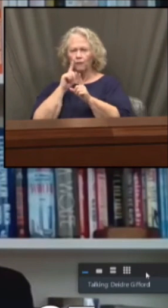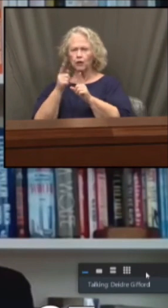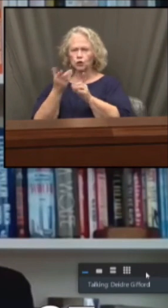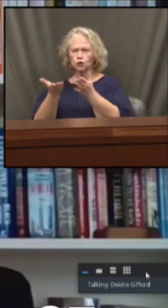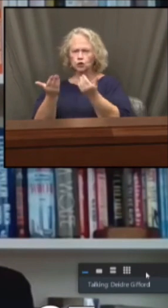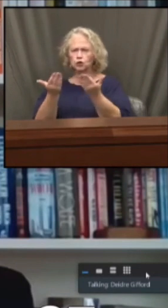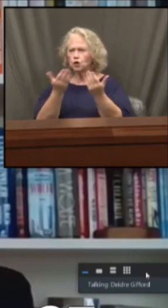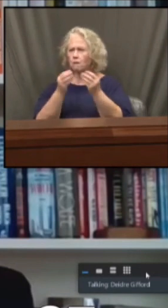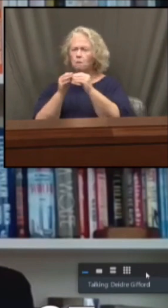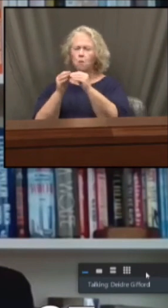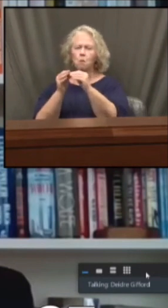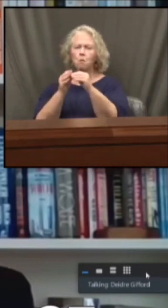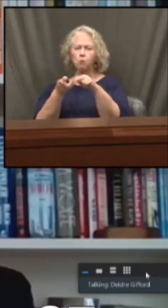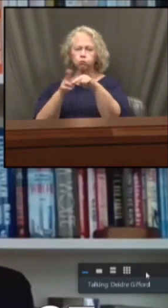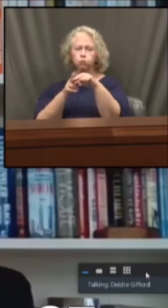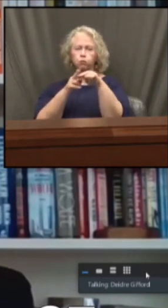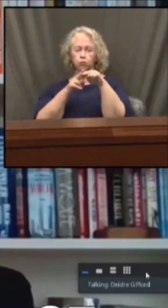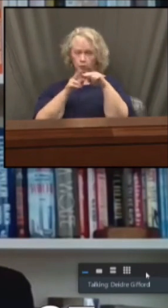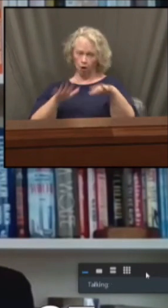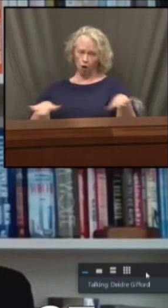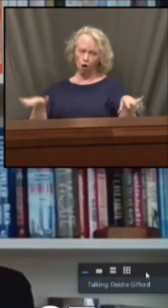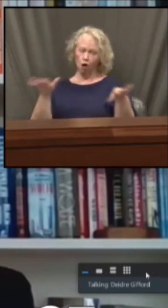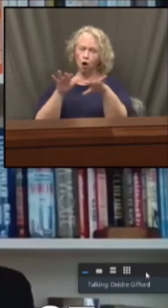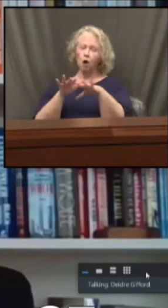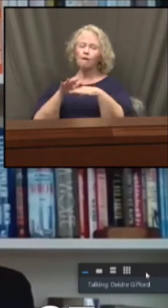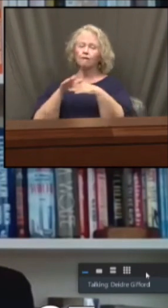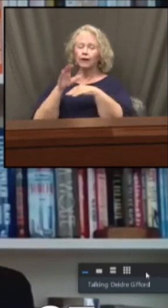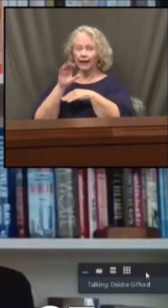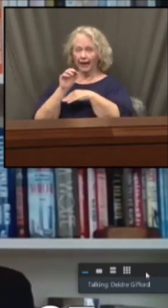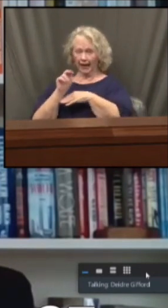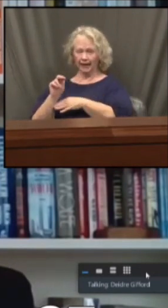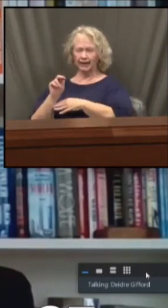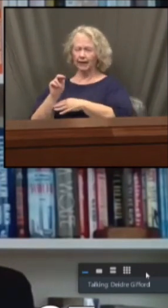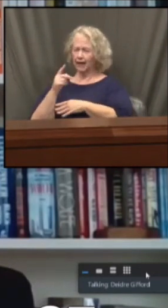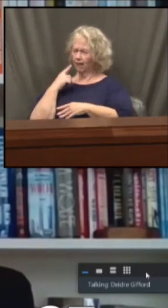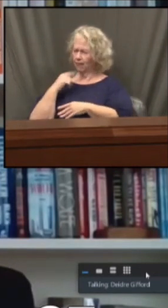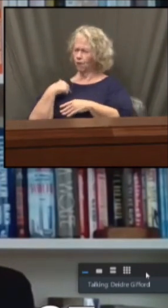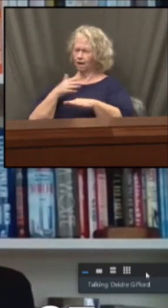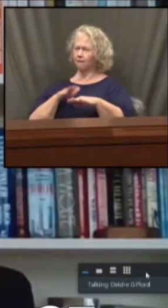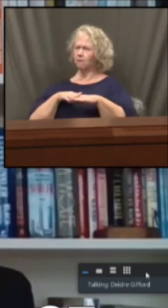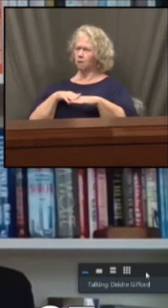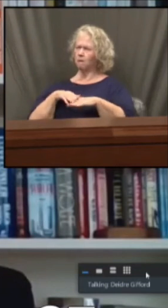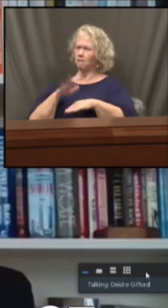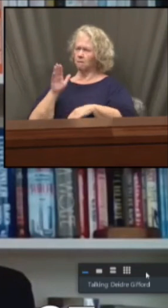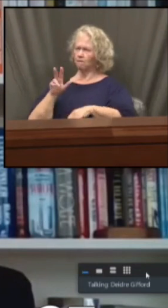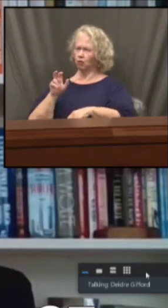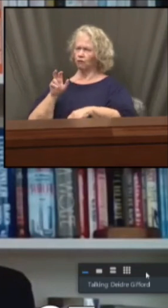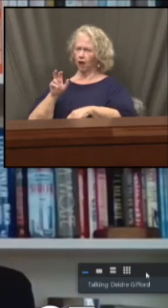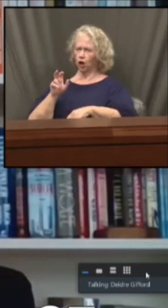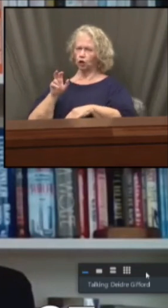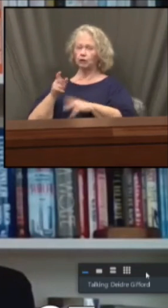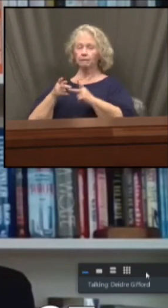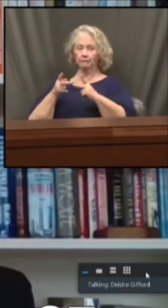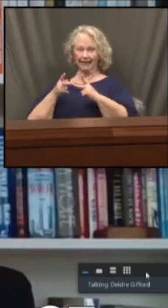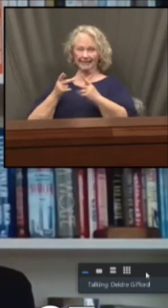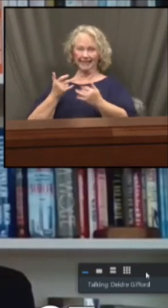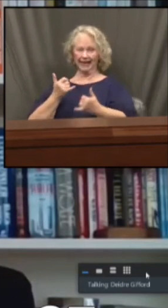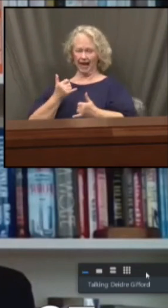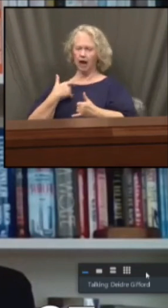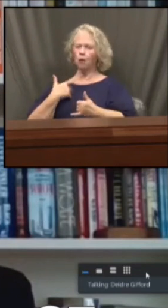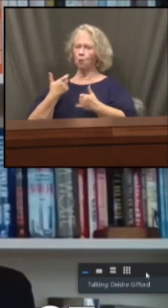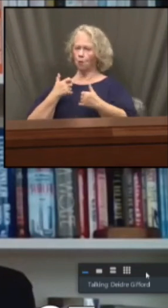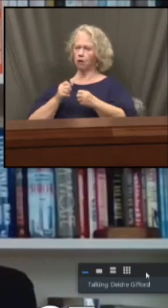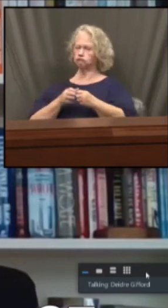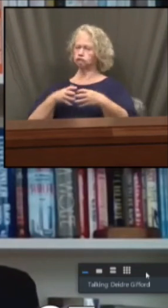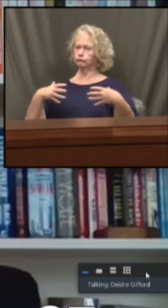some additional community testing around the state. I think we have over 300 testing sites available right now, so we'll be adding to